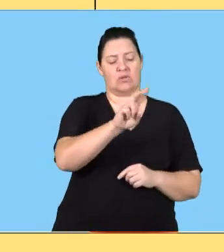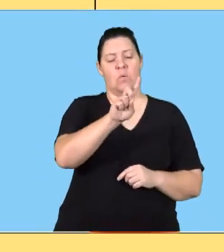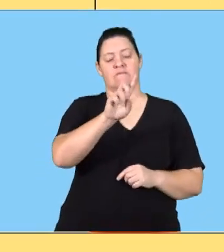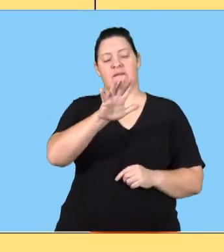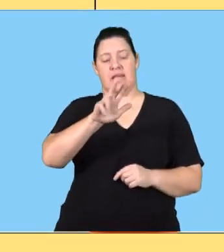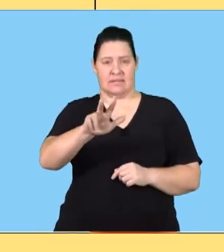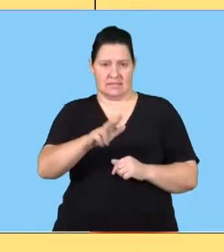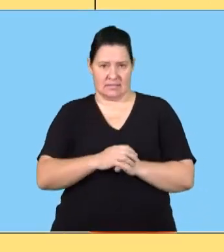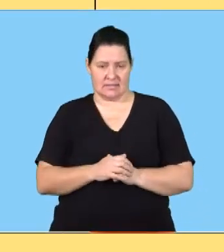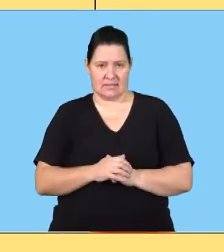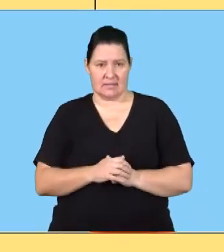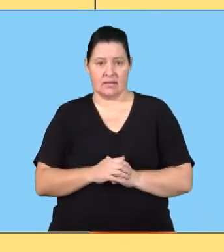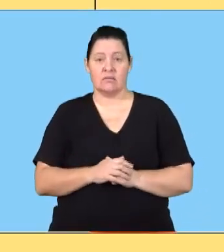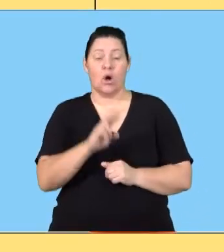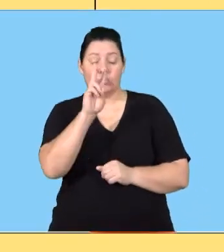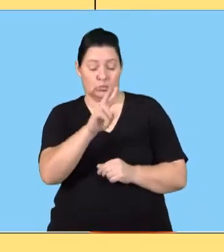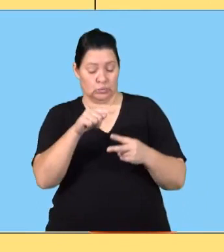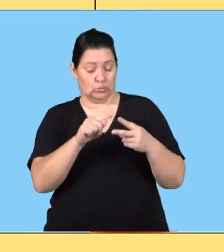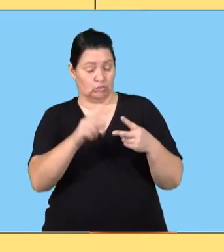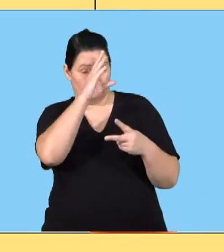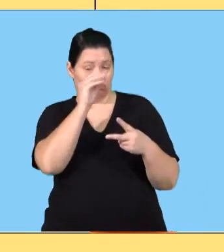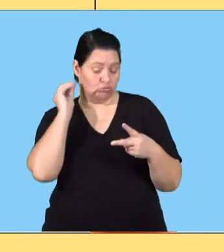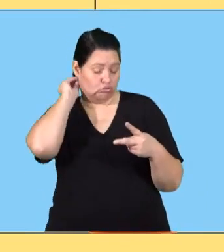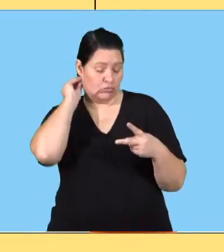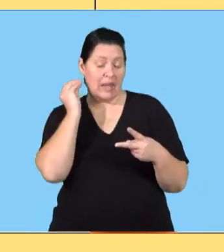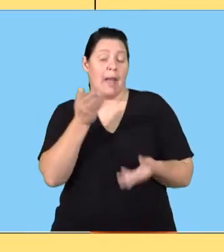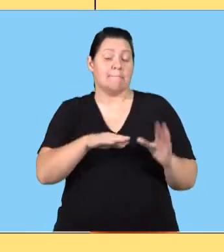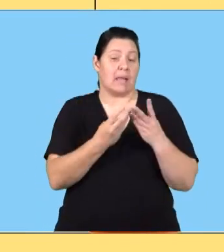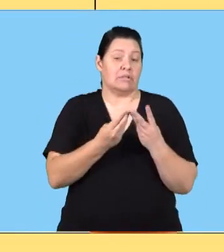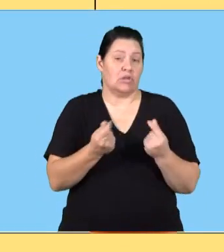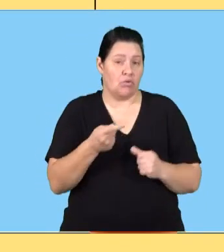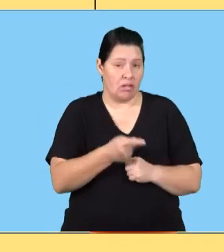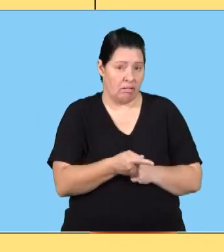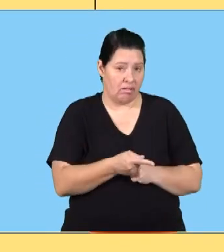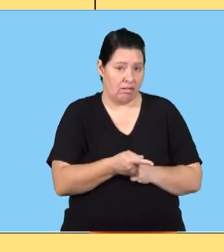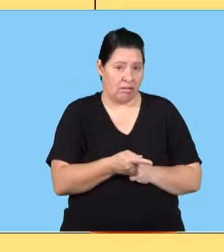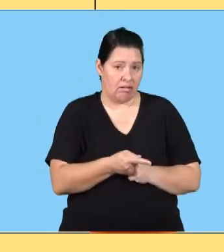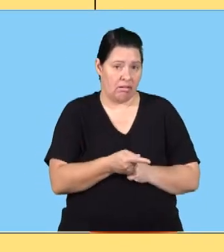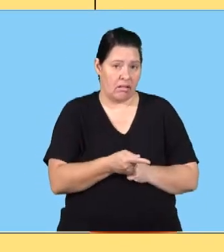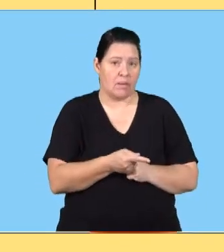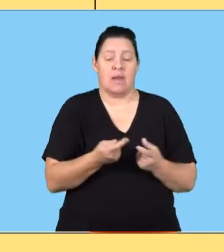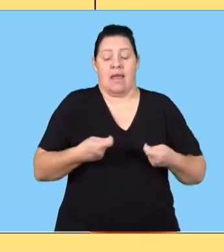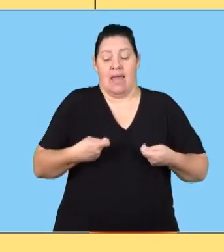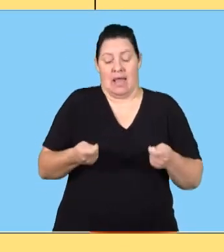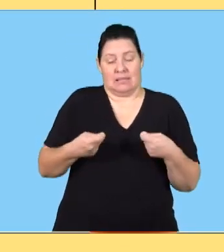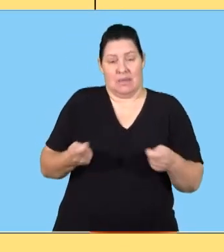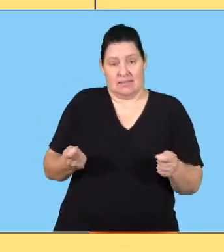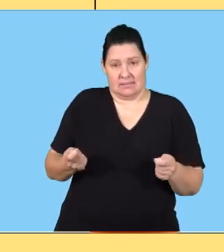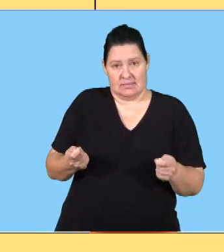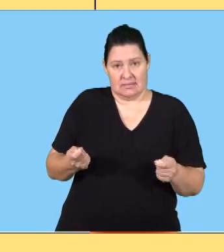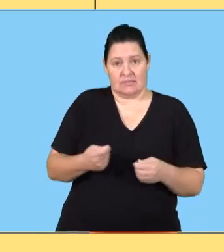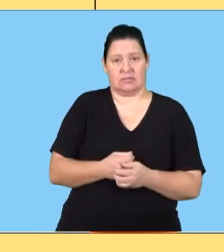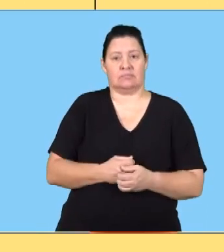158. So, two things you have to remember, that packing materials are an